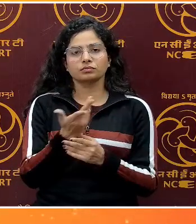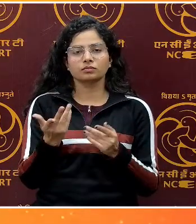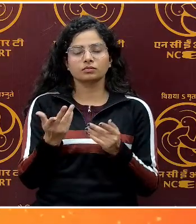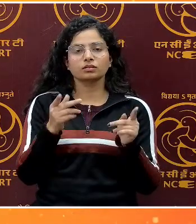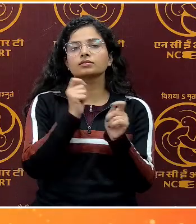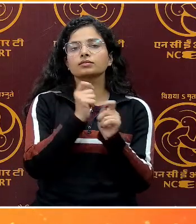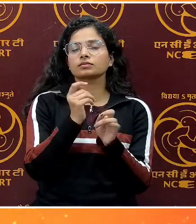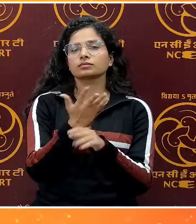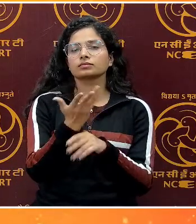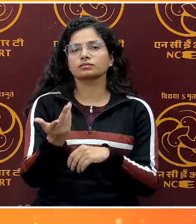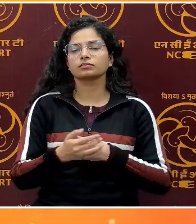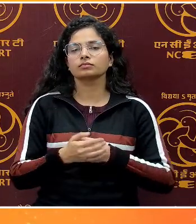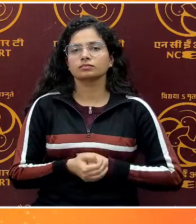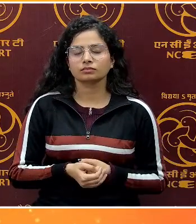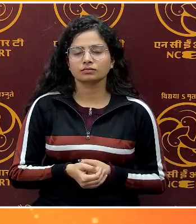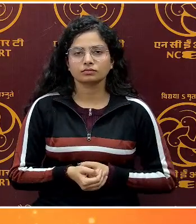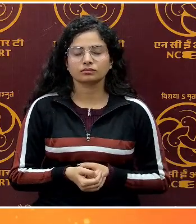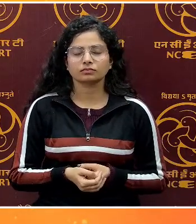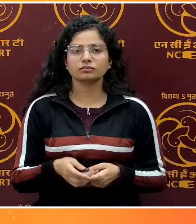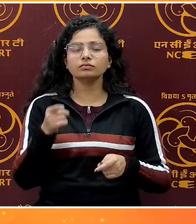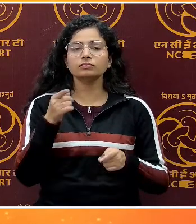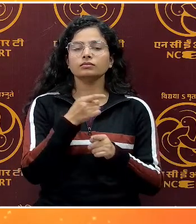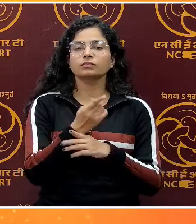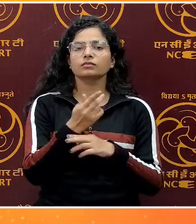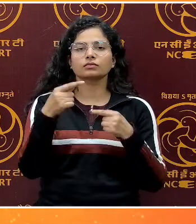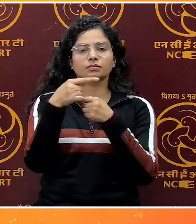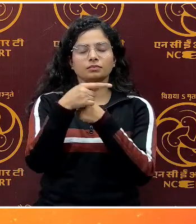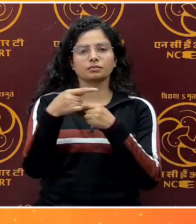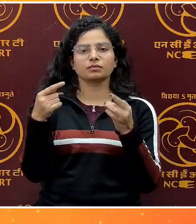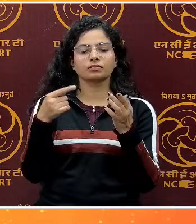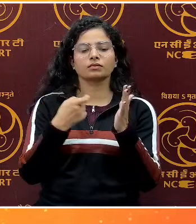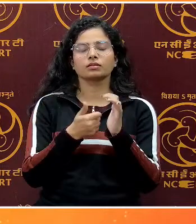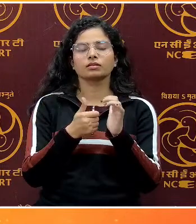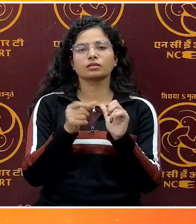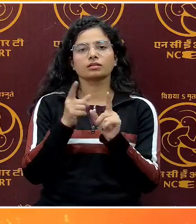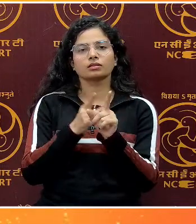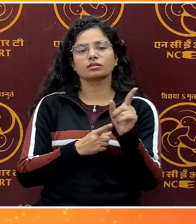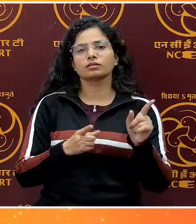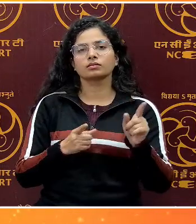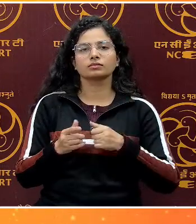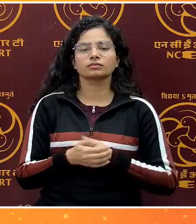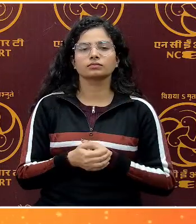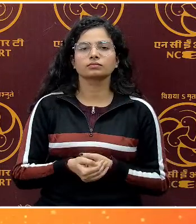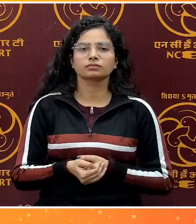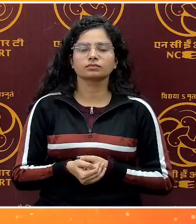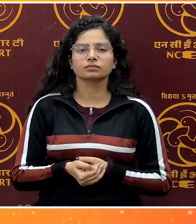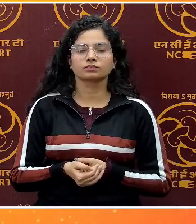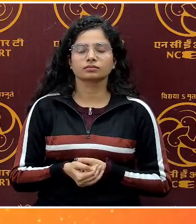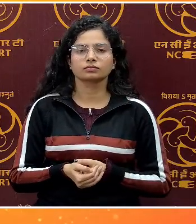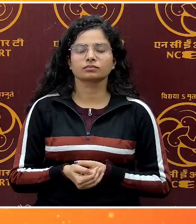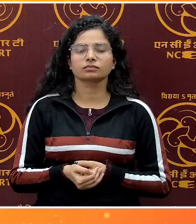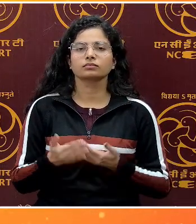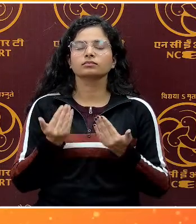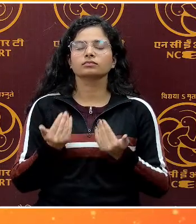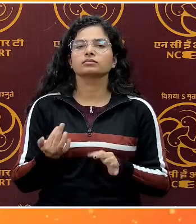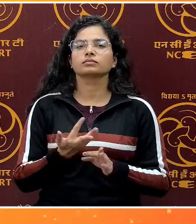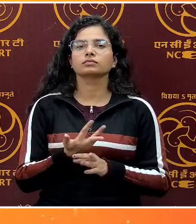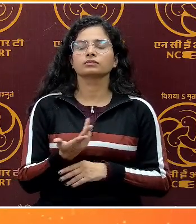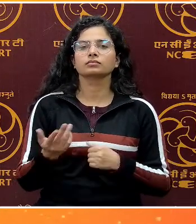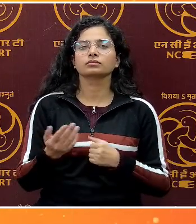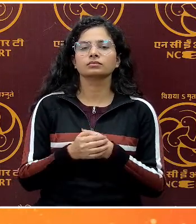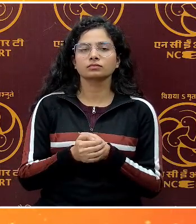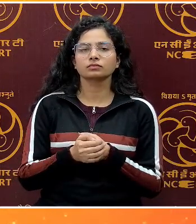does, it tends to make parallel rays converge at a point. Now in